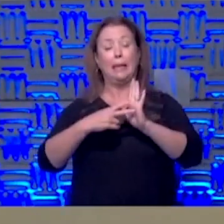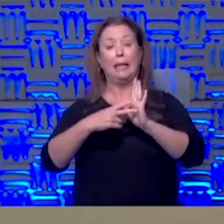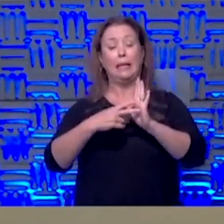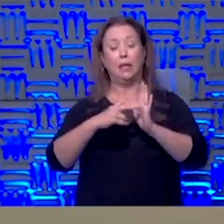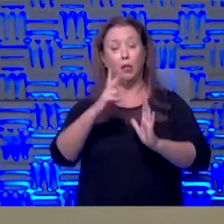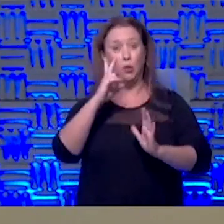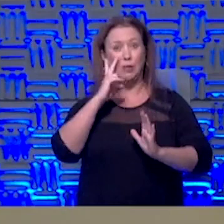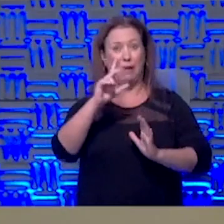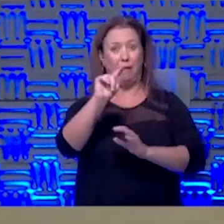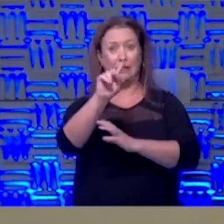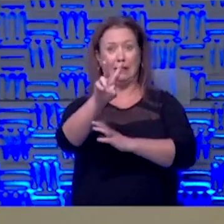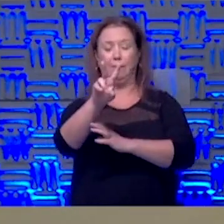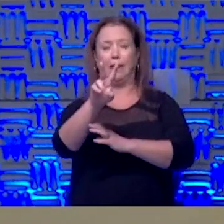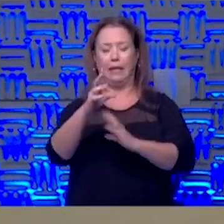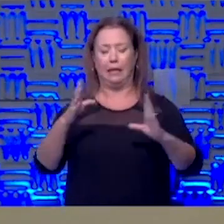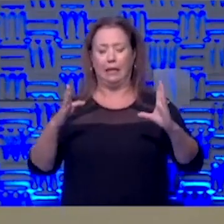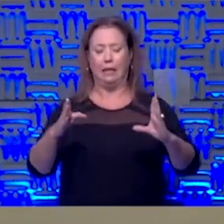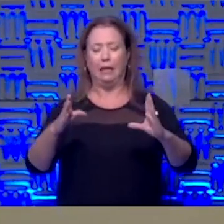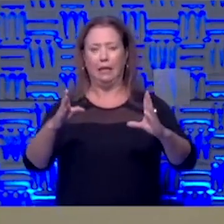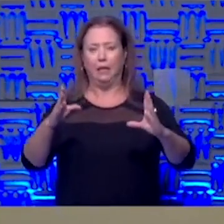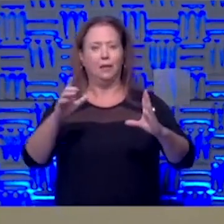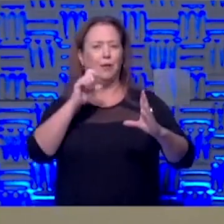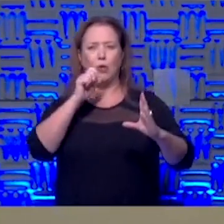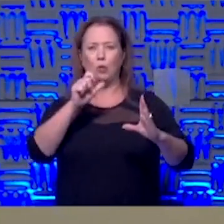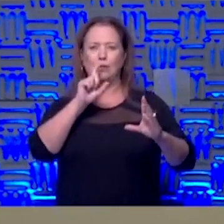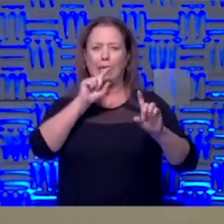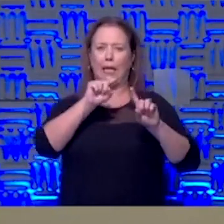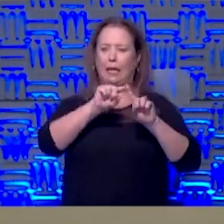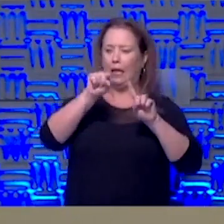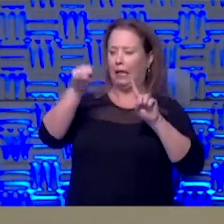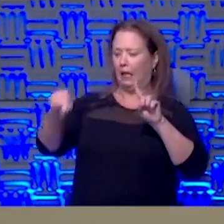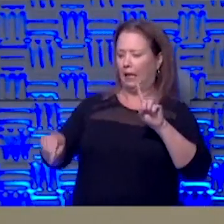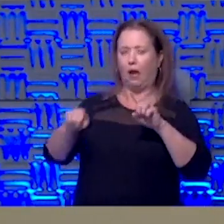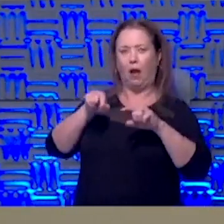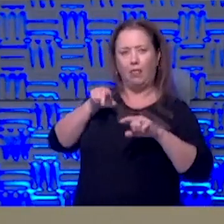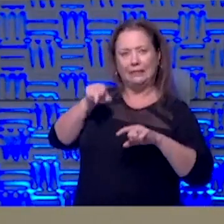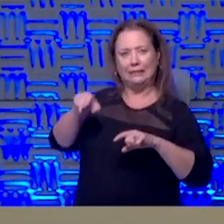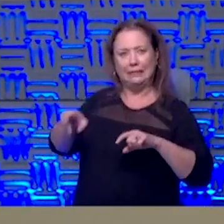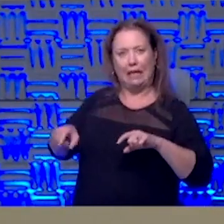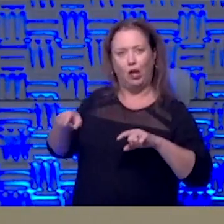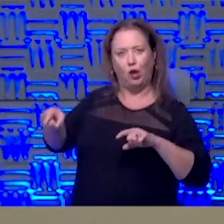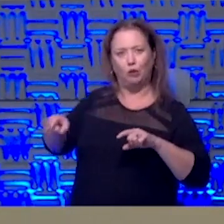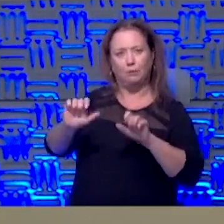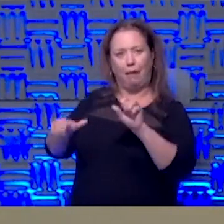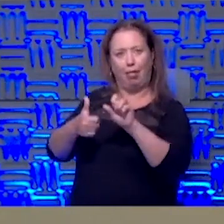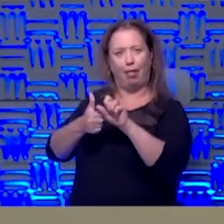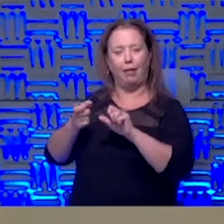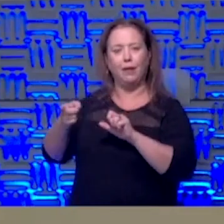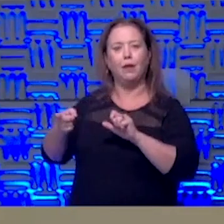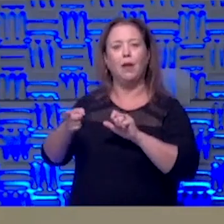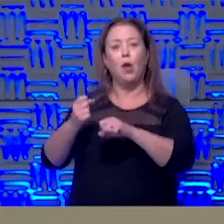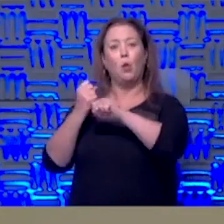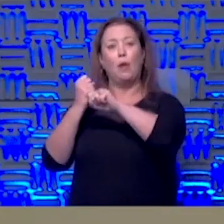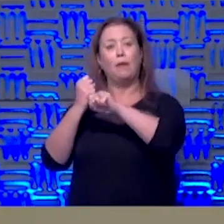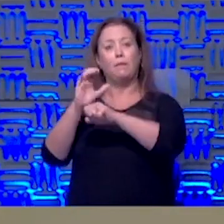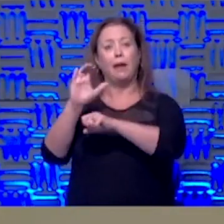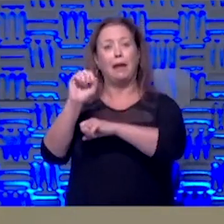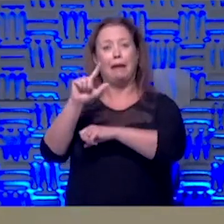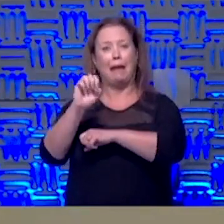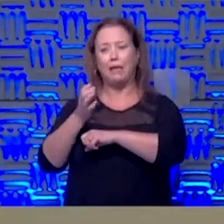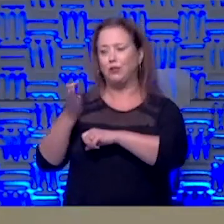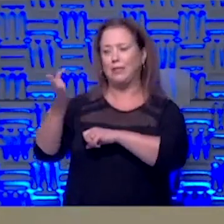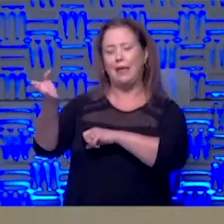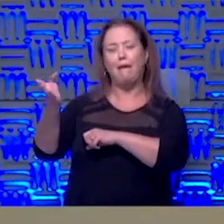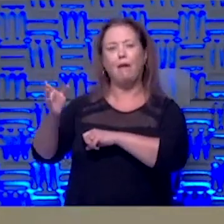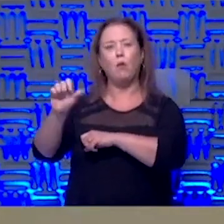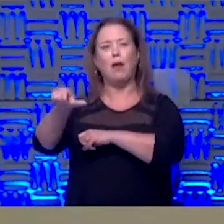you see there in the dugout, but you don't see down the stairs. And we have batting cages back there. We